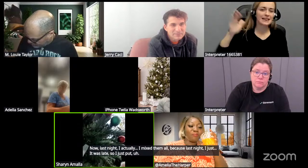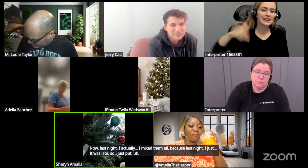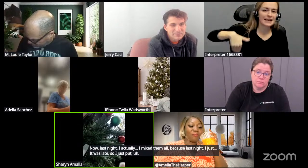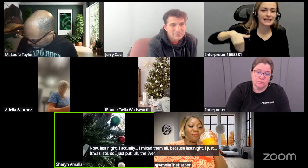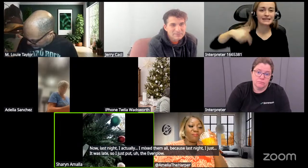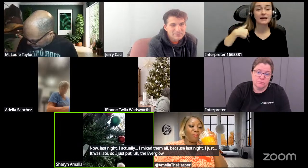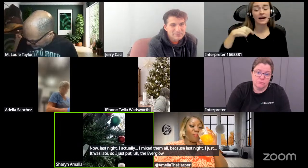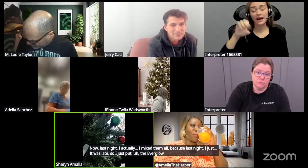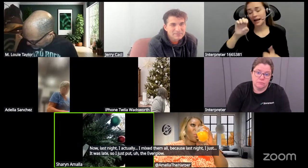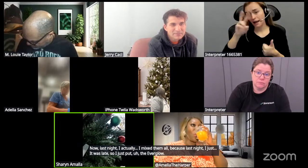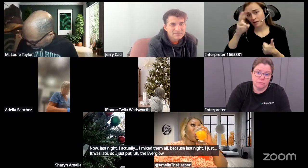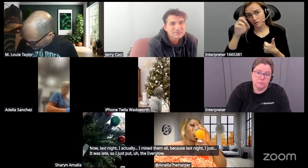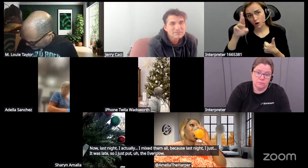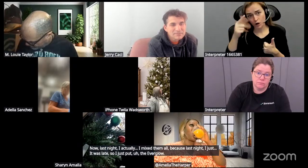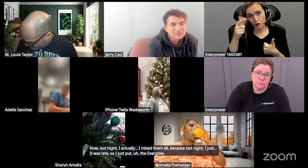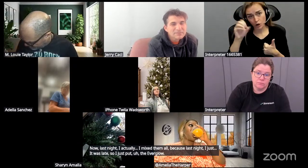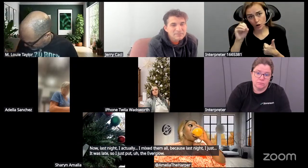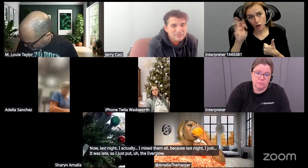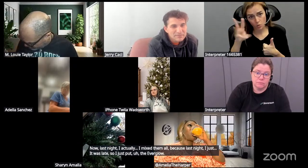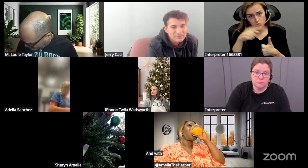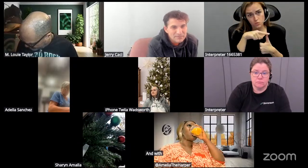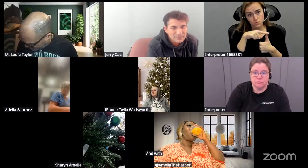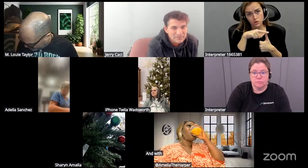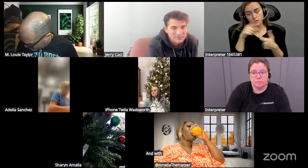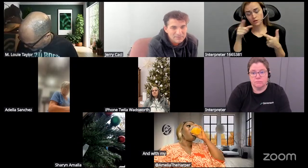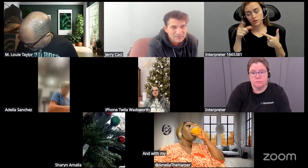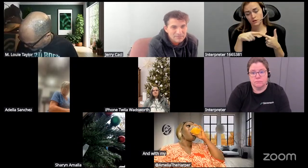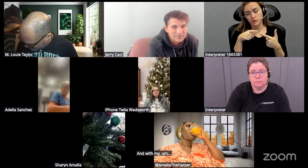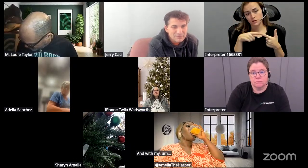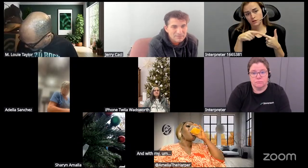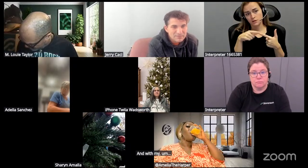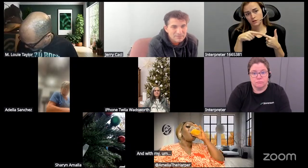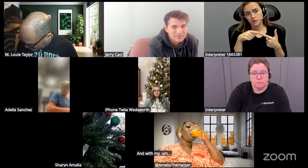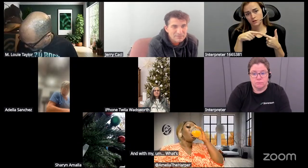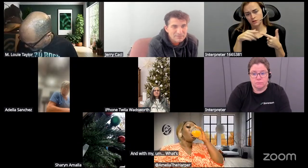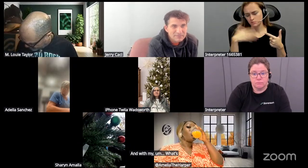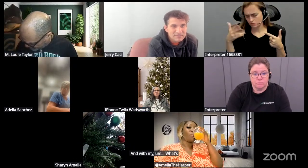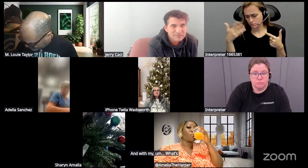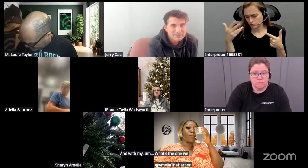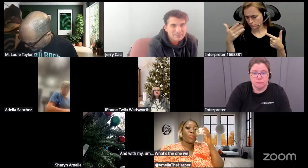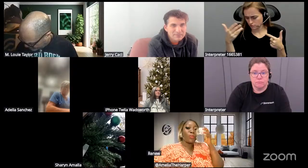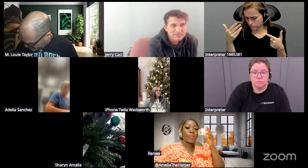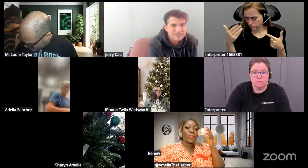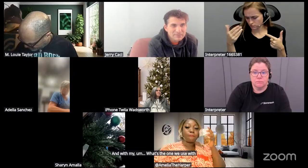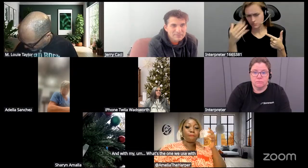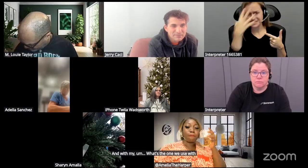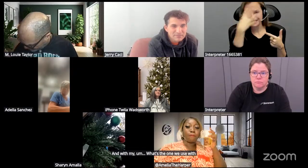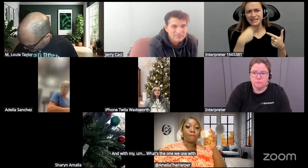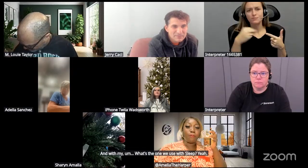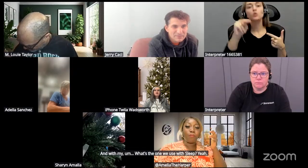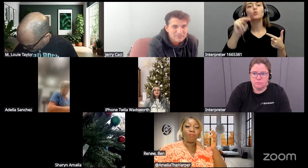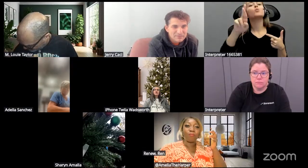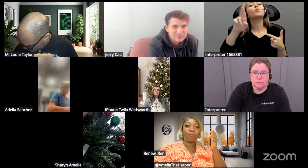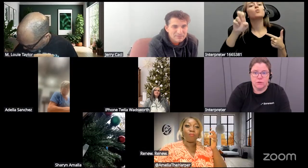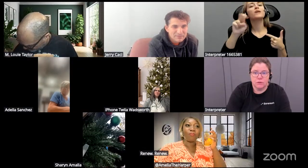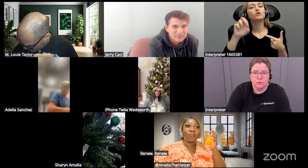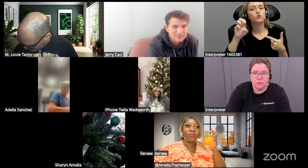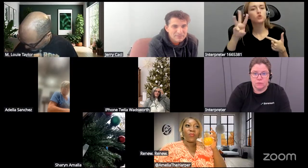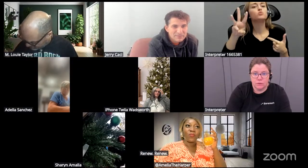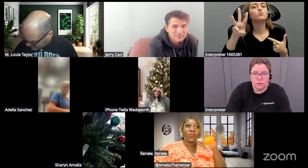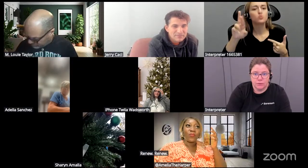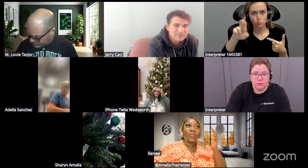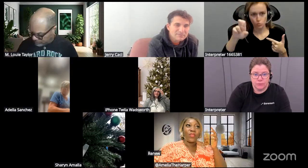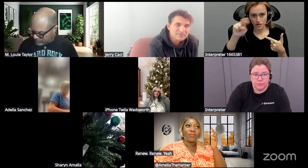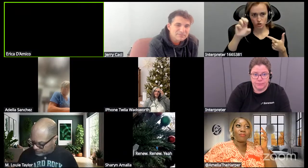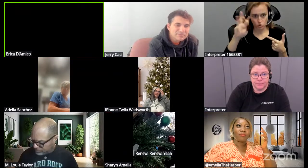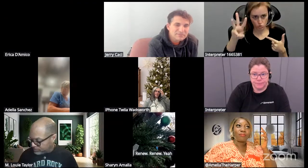Everglow and with my what's the one Renew. we use for sleep? Yeah, Renew. Renew. Renew. Renew. Yeah.